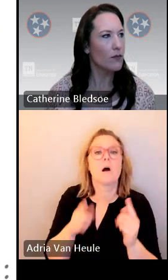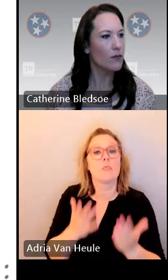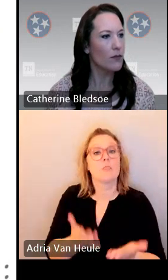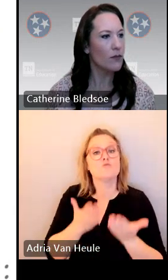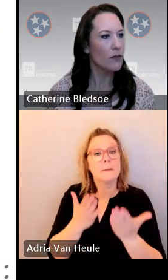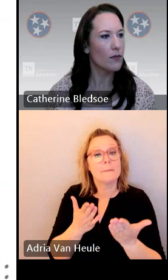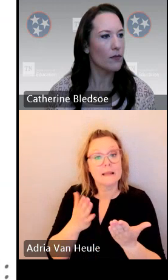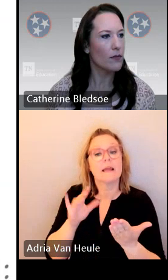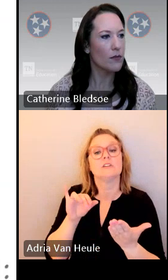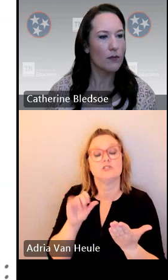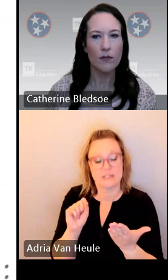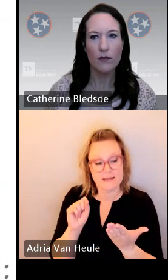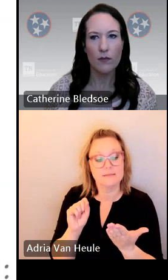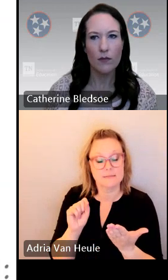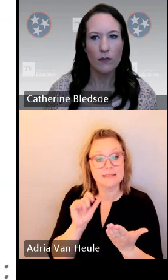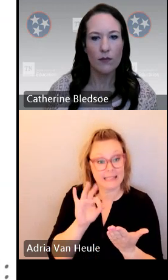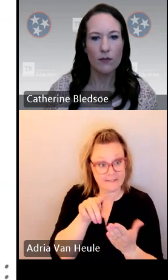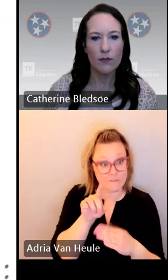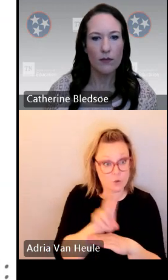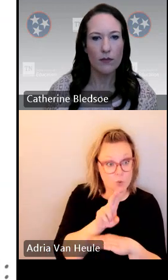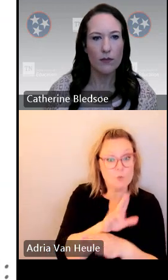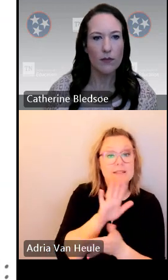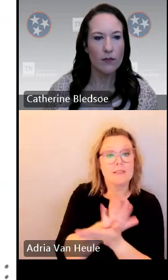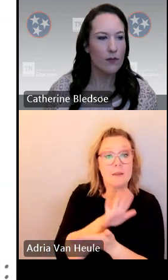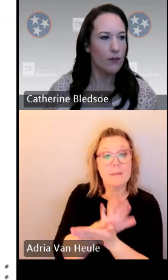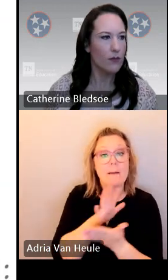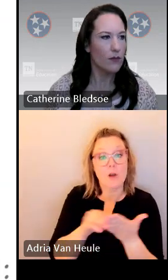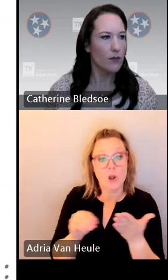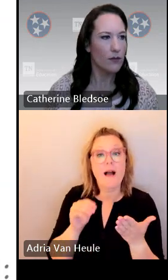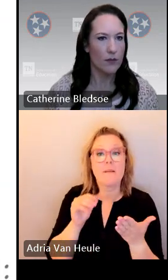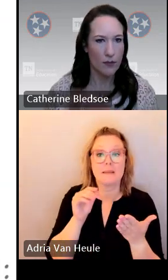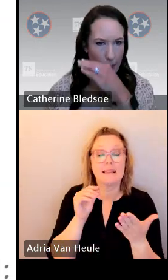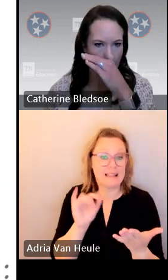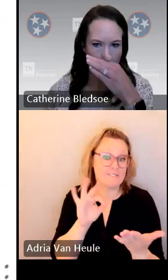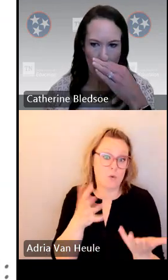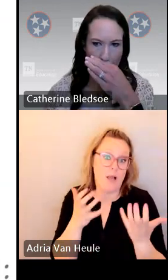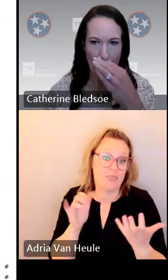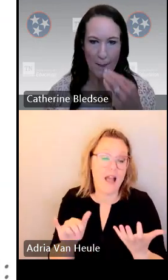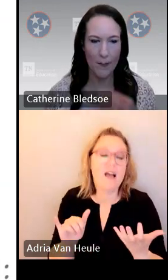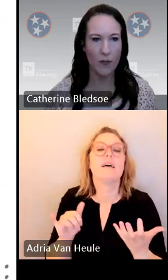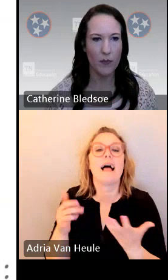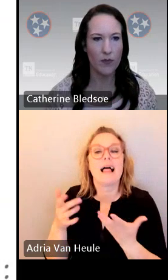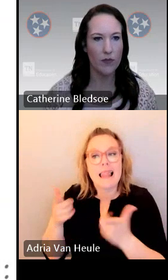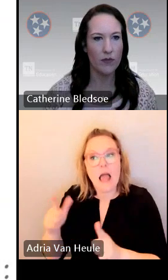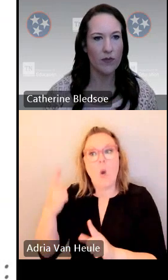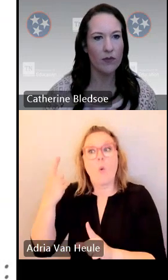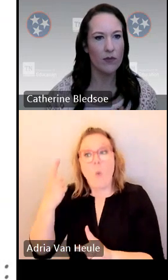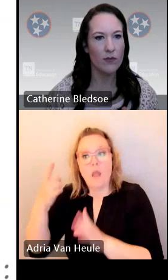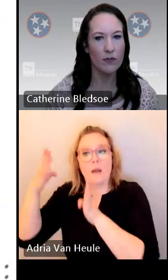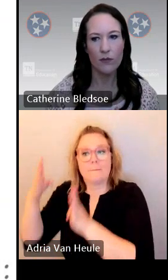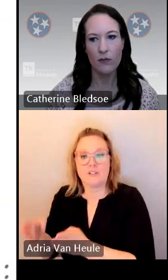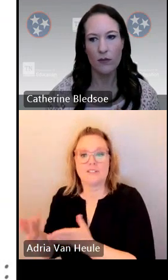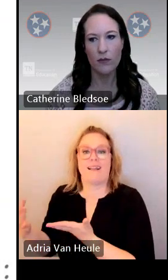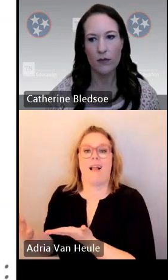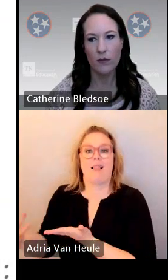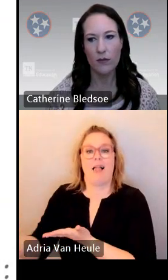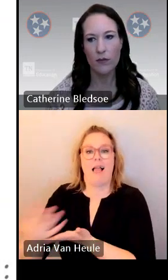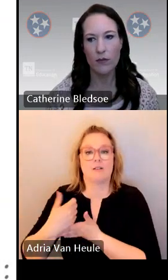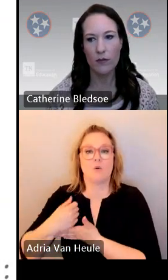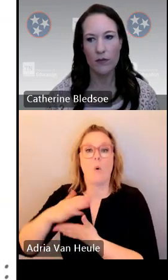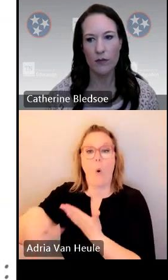that if you are going to use the paper copy, if you're going to go with that route, have one person collect all the paper copies and then log